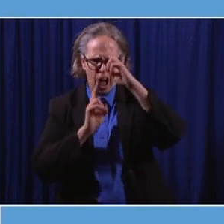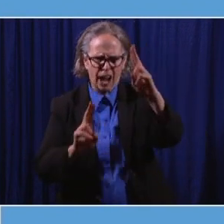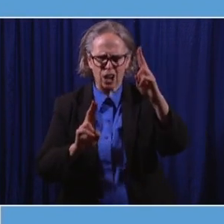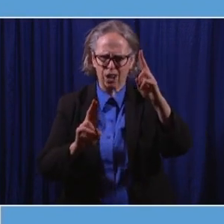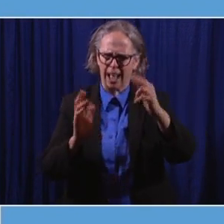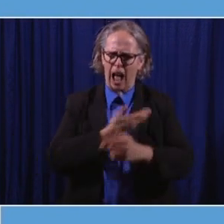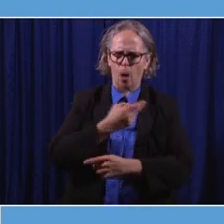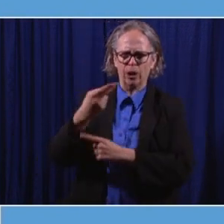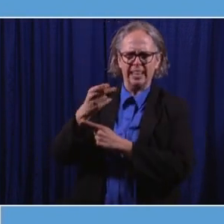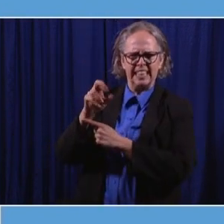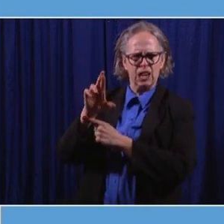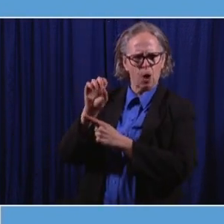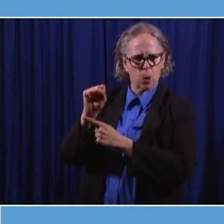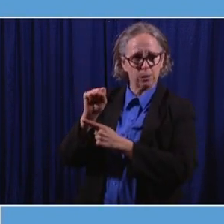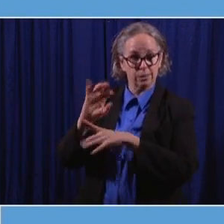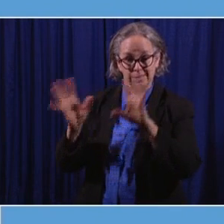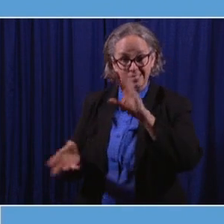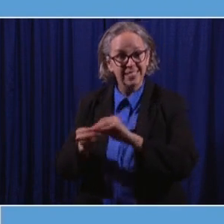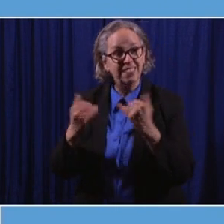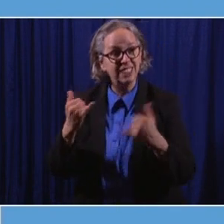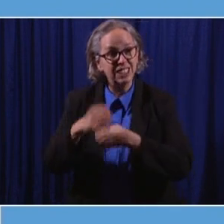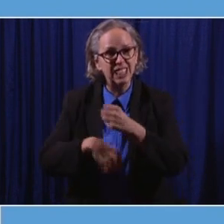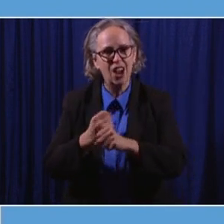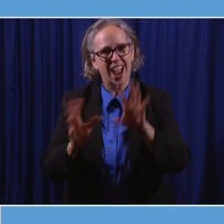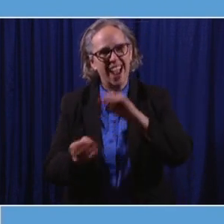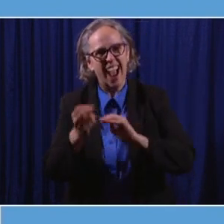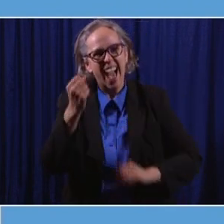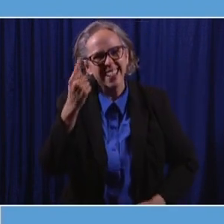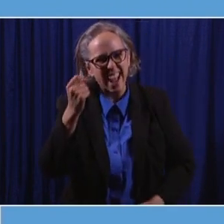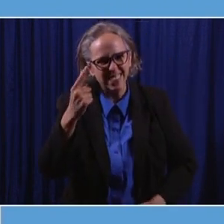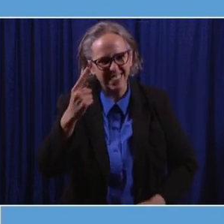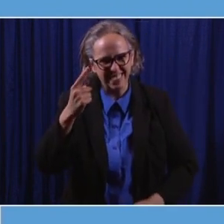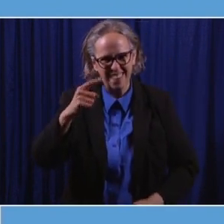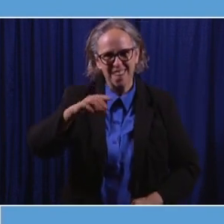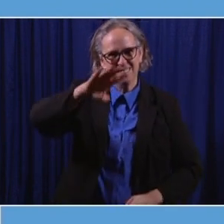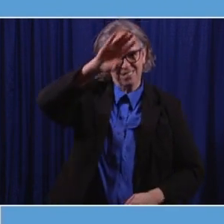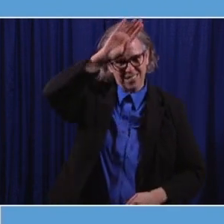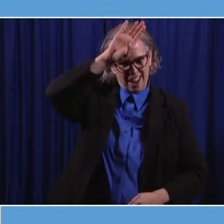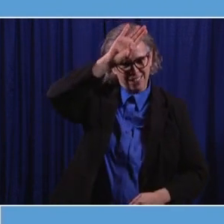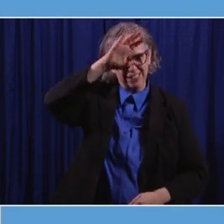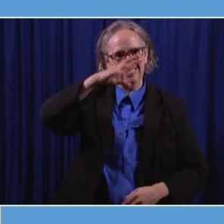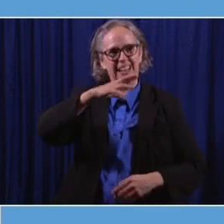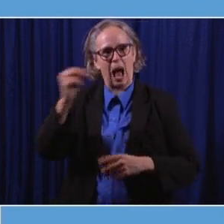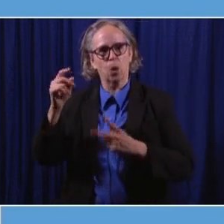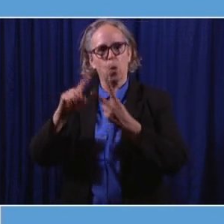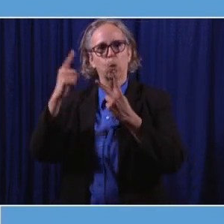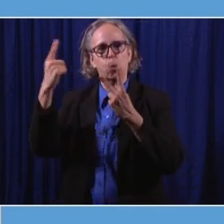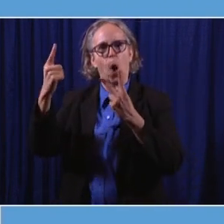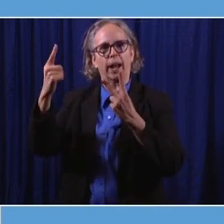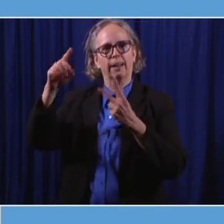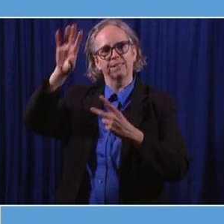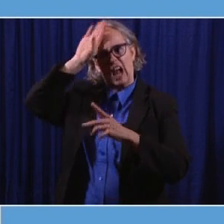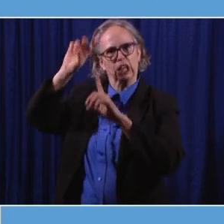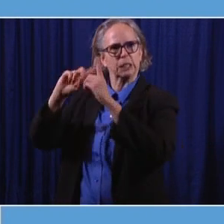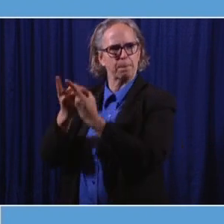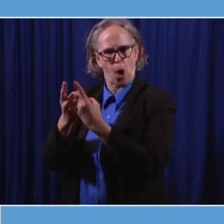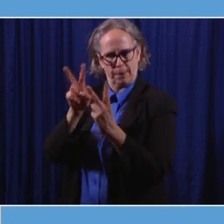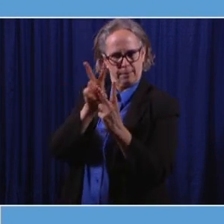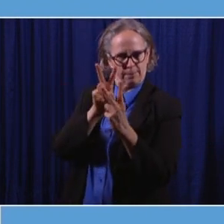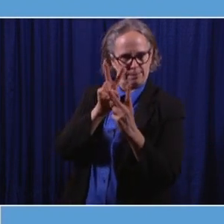Awards honors 11 firefighters and 1 fire department for their exceptional bravery and steadfast commitment